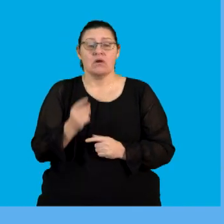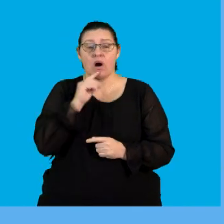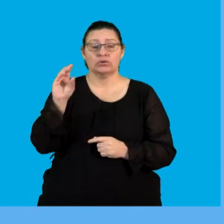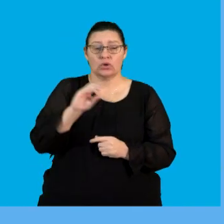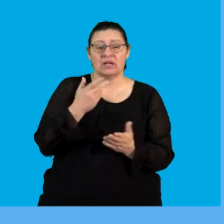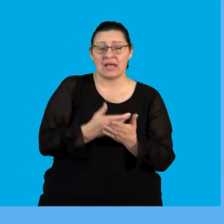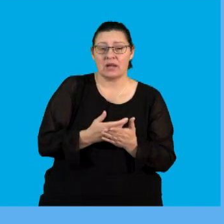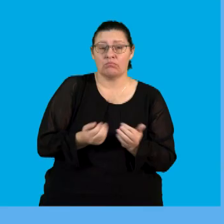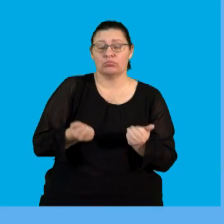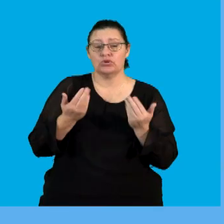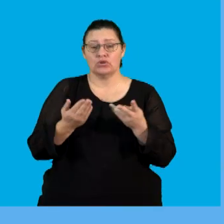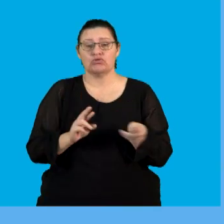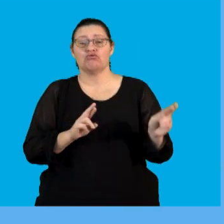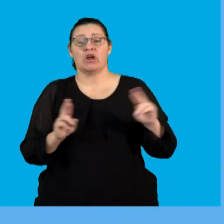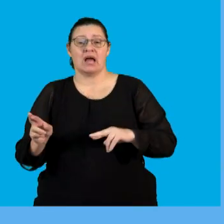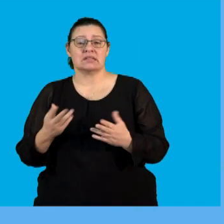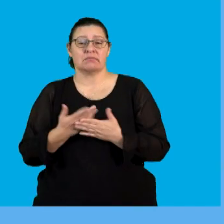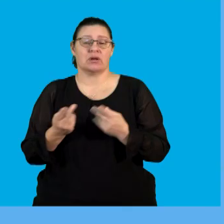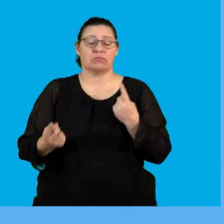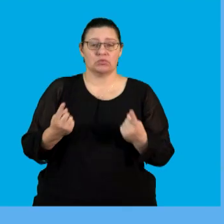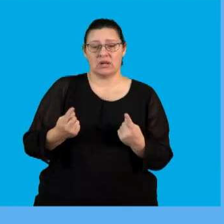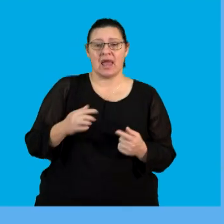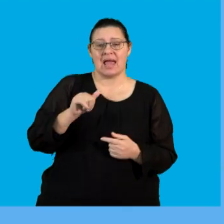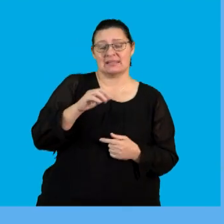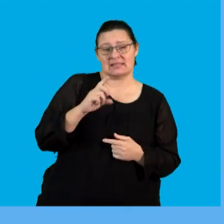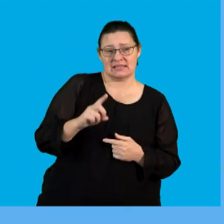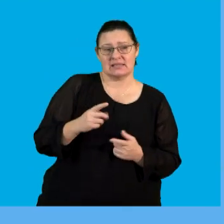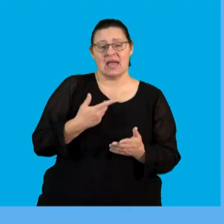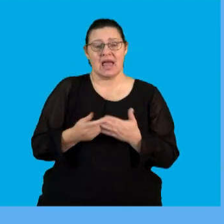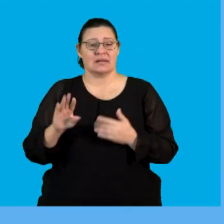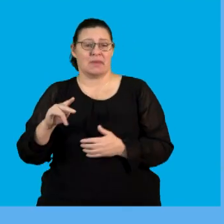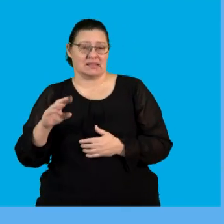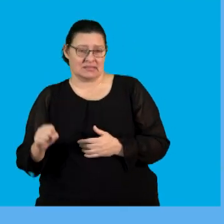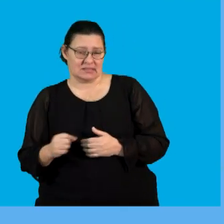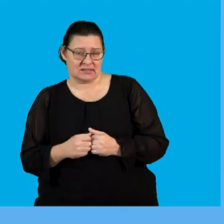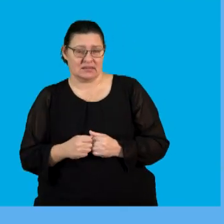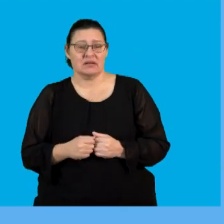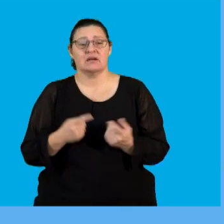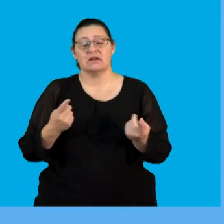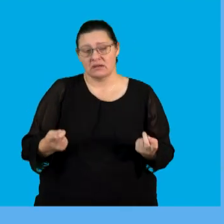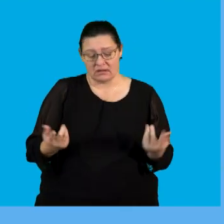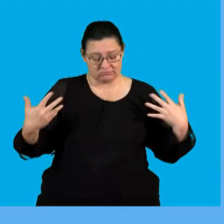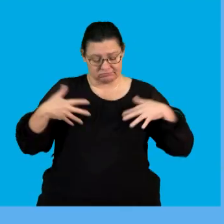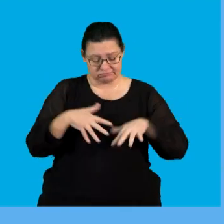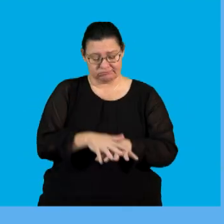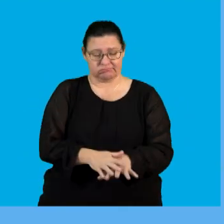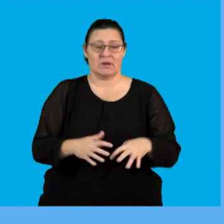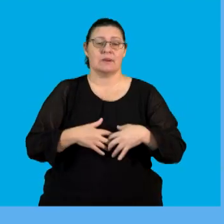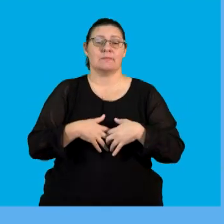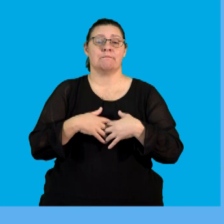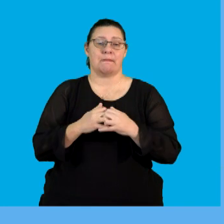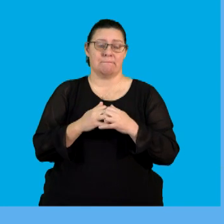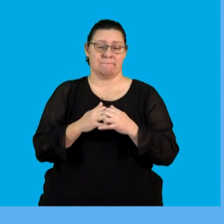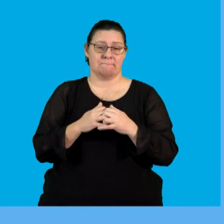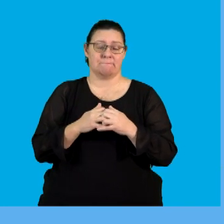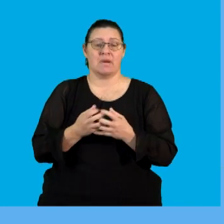the neutral substance, it means the acid, the neutral substance being salt. The acid that reacted and the base that reacted, they have to